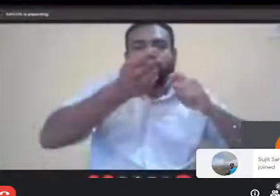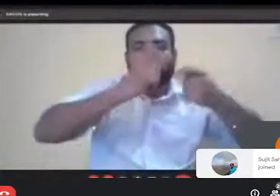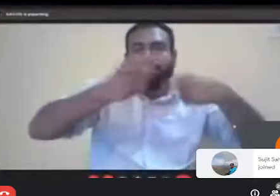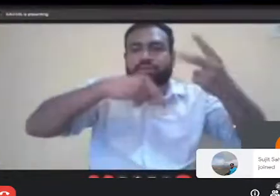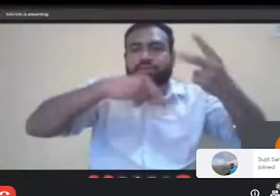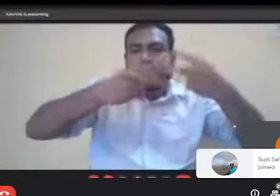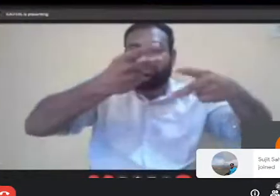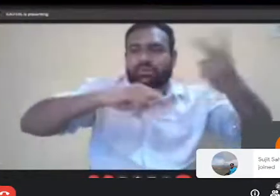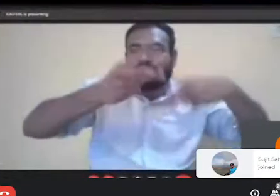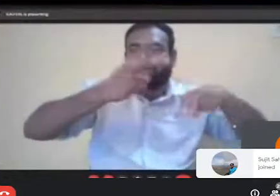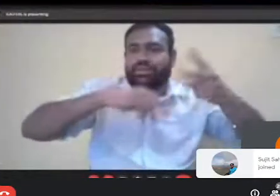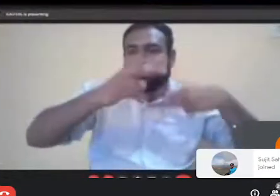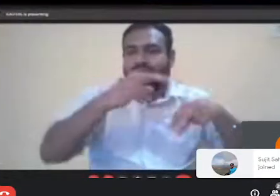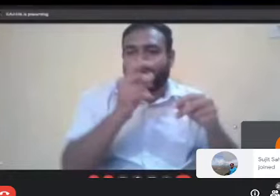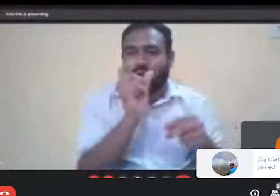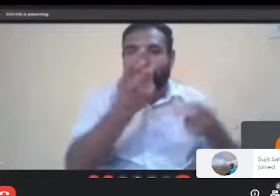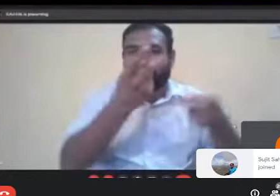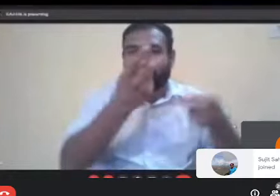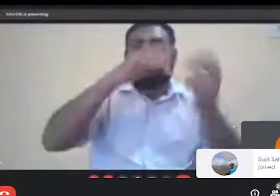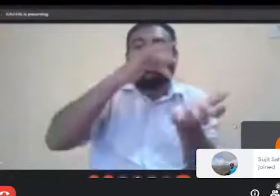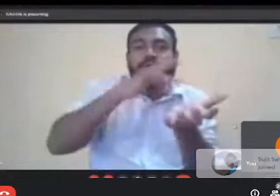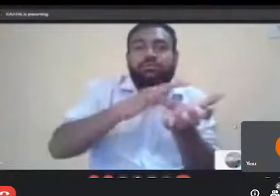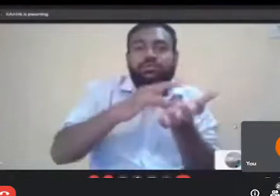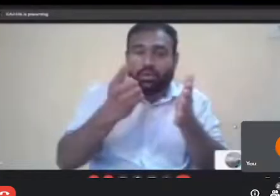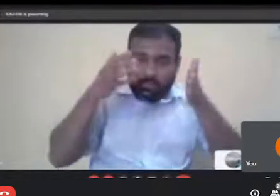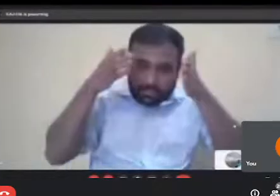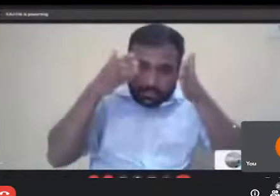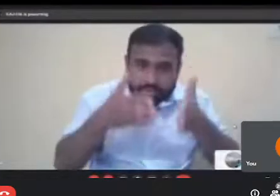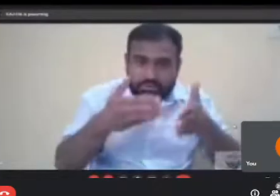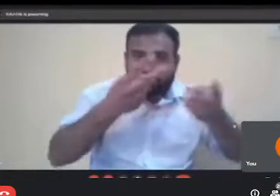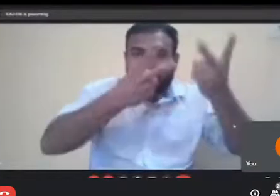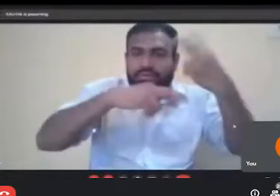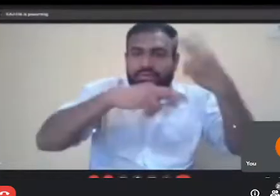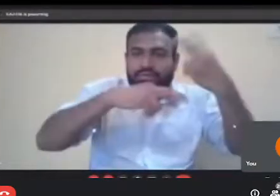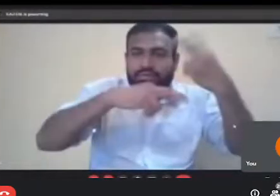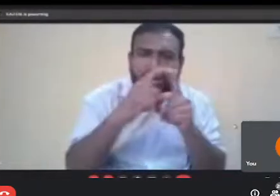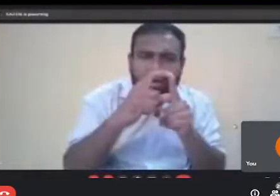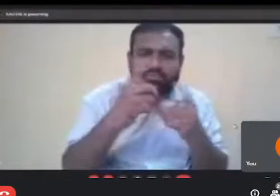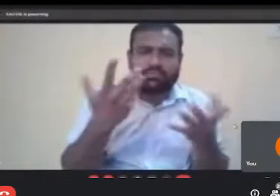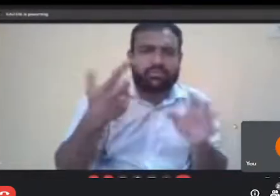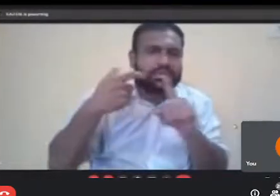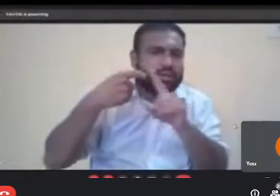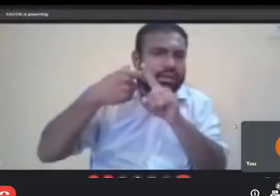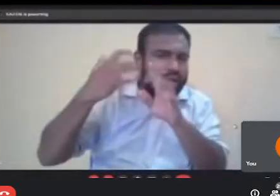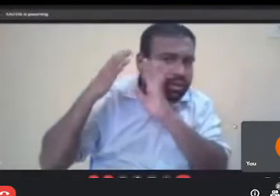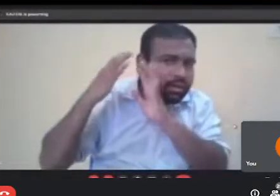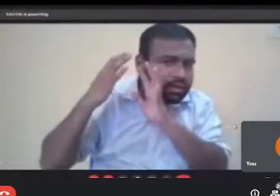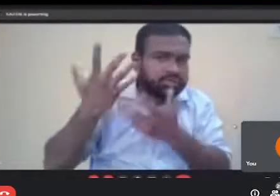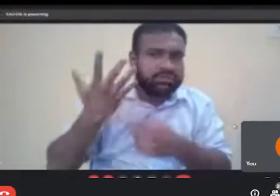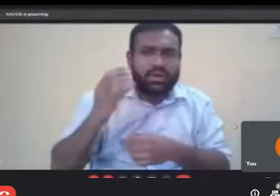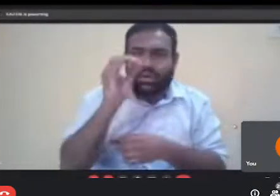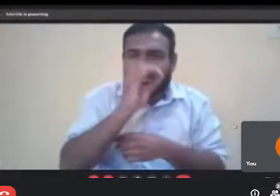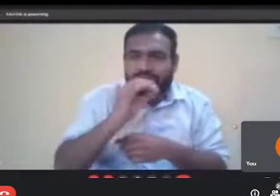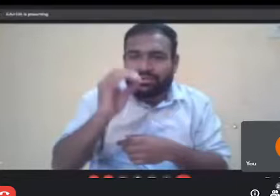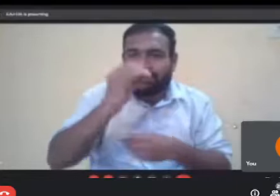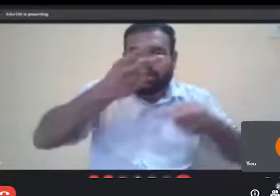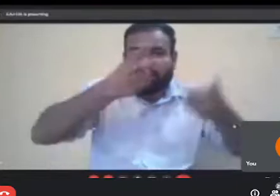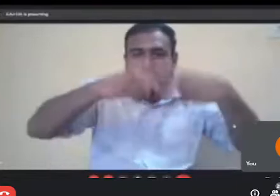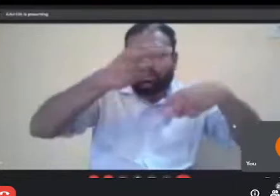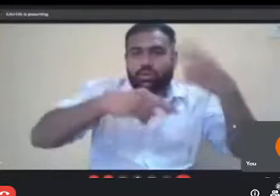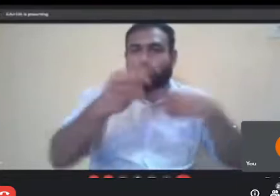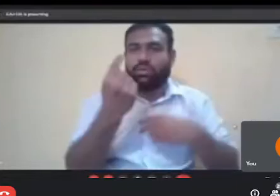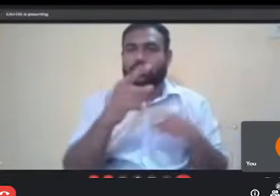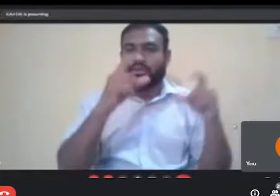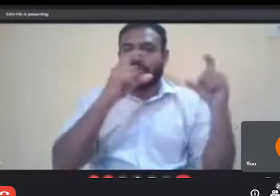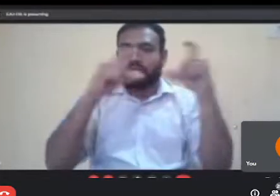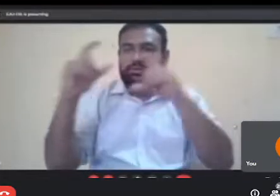here, and then we have to use each and everything after the word bite to buy, next to next. The Kerala or